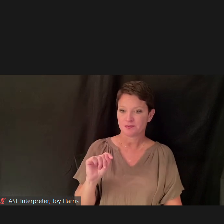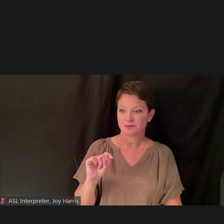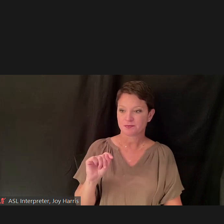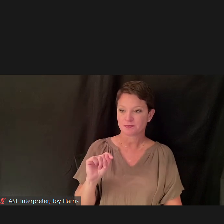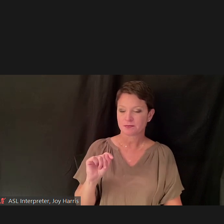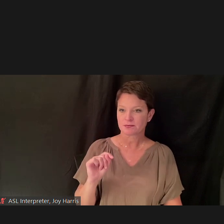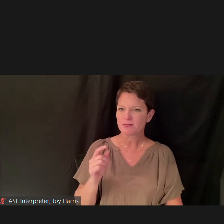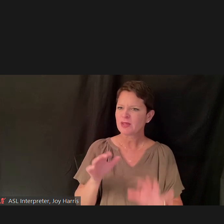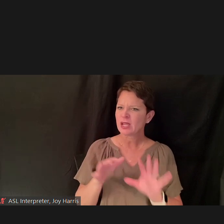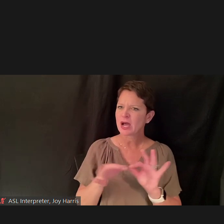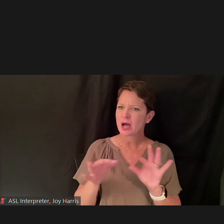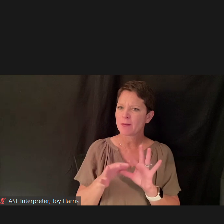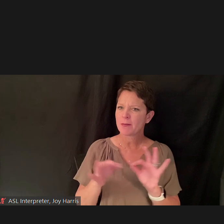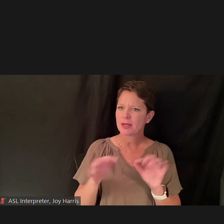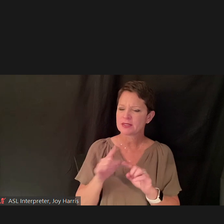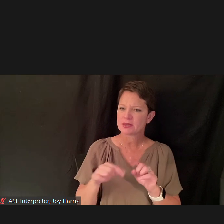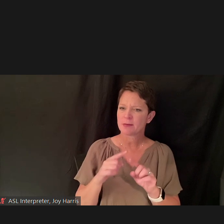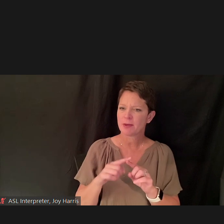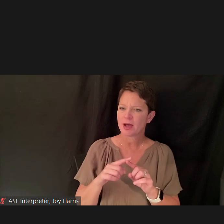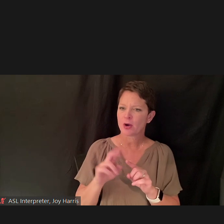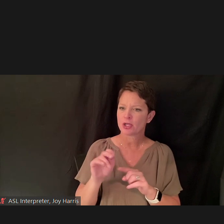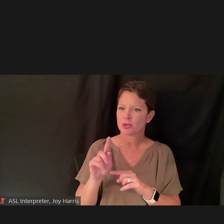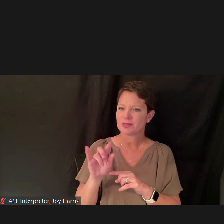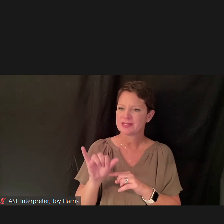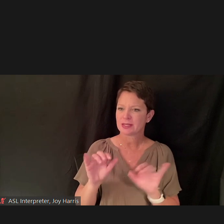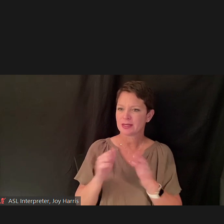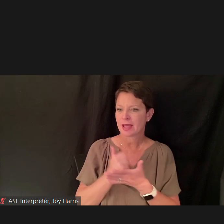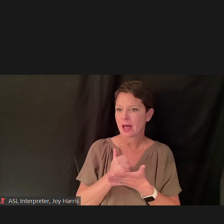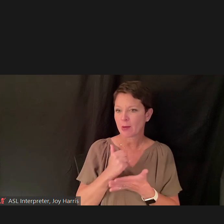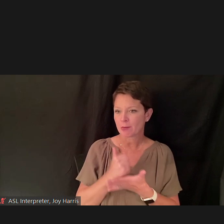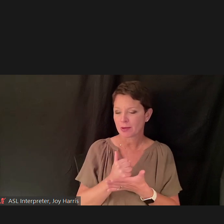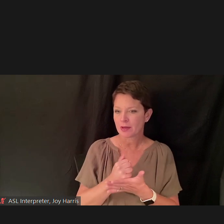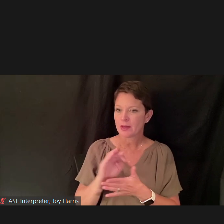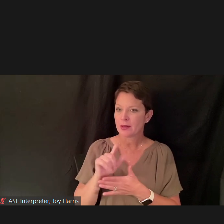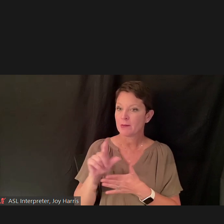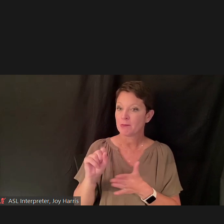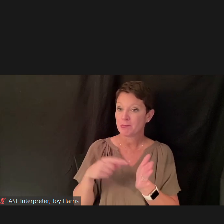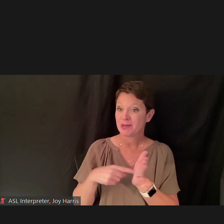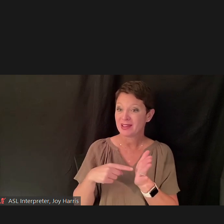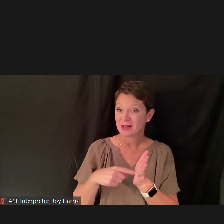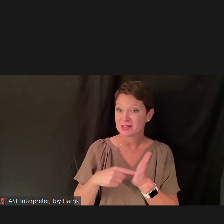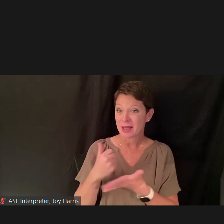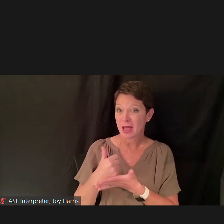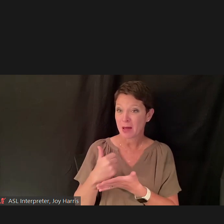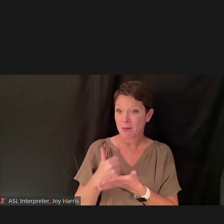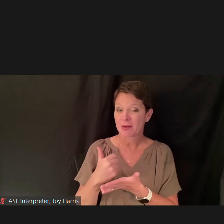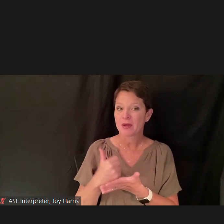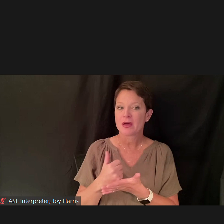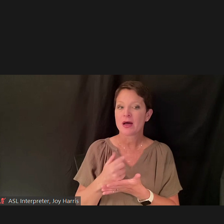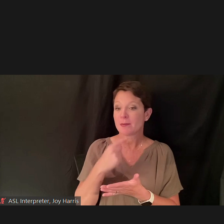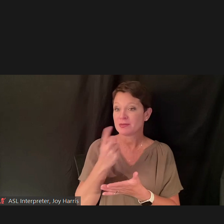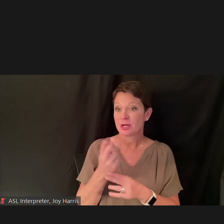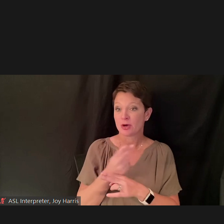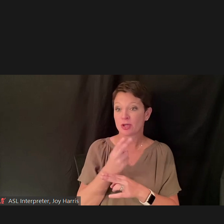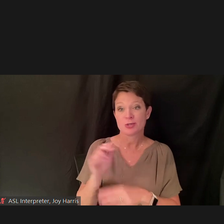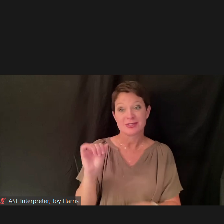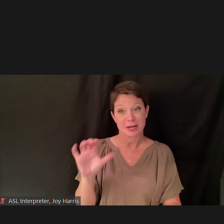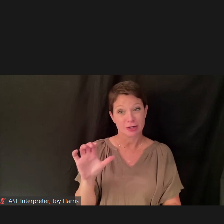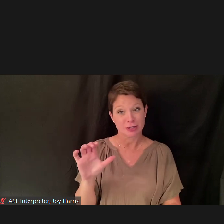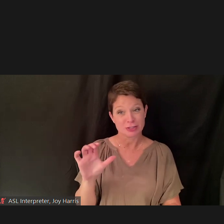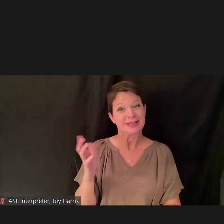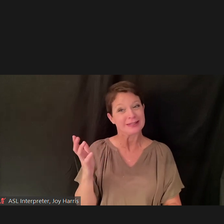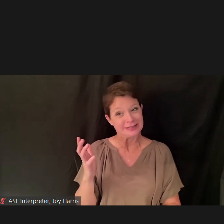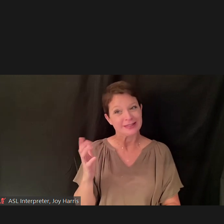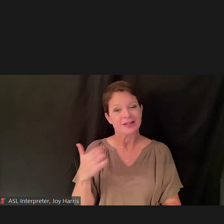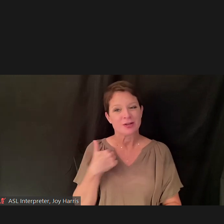Veo comments about en el chat utility un systems and heat comentario bills, and we know I'm telling de you to use air conditioning, but we